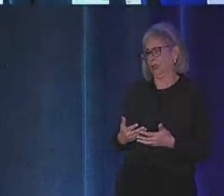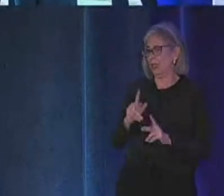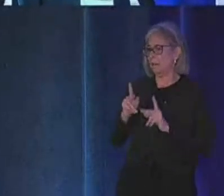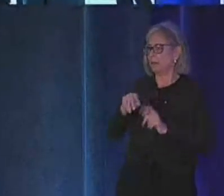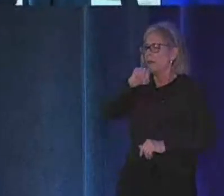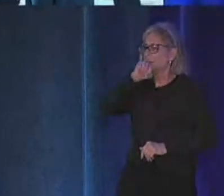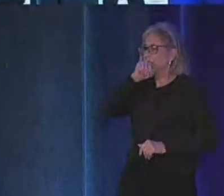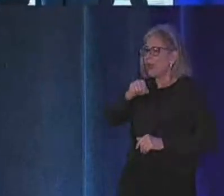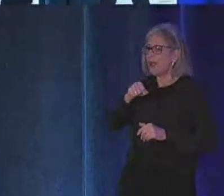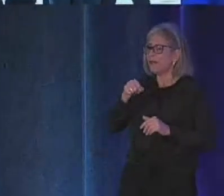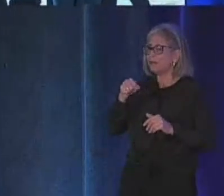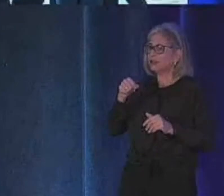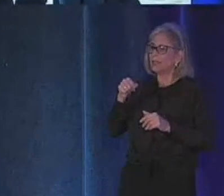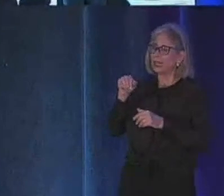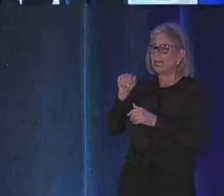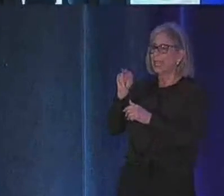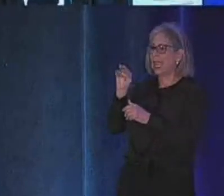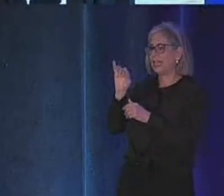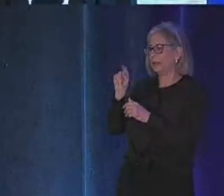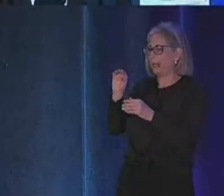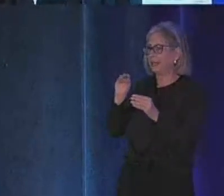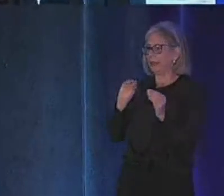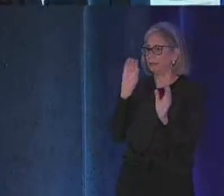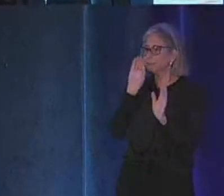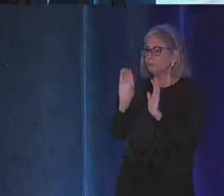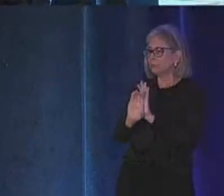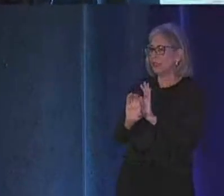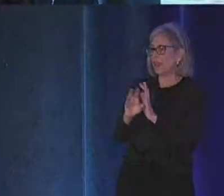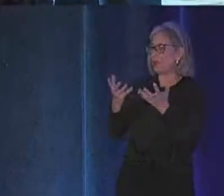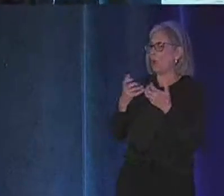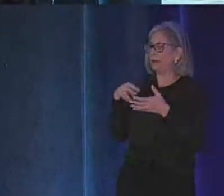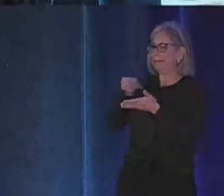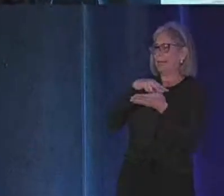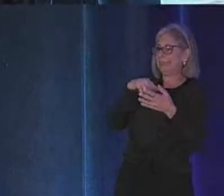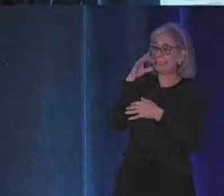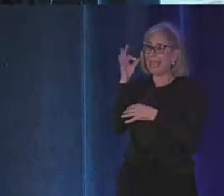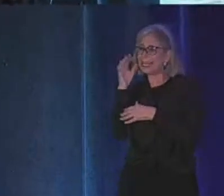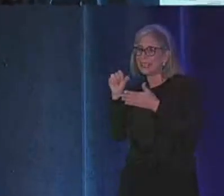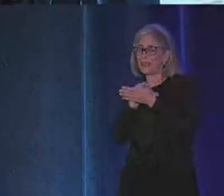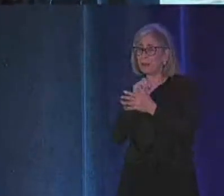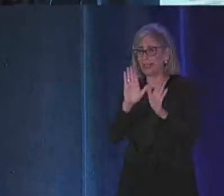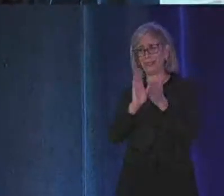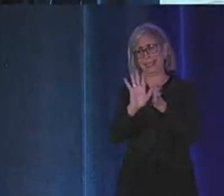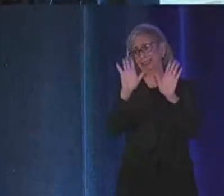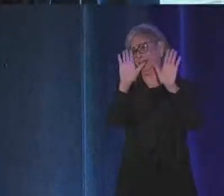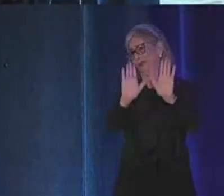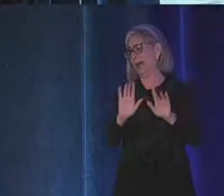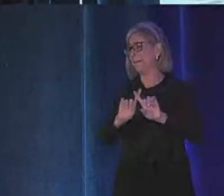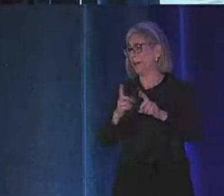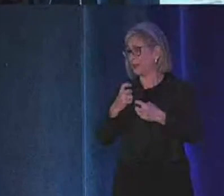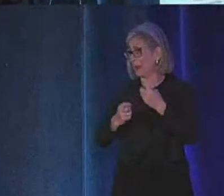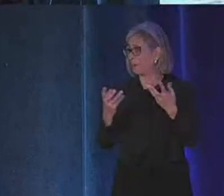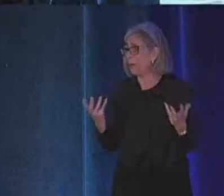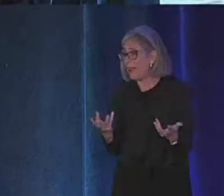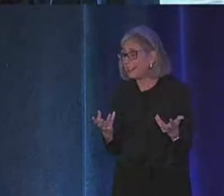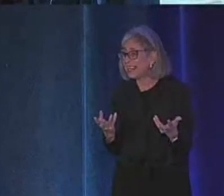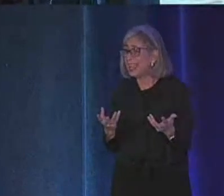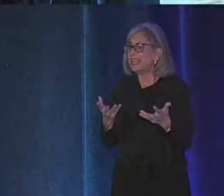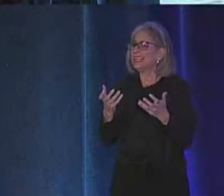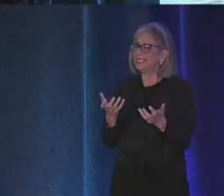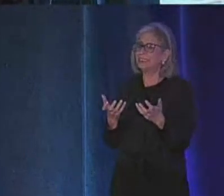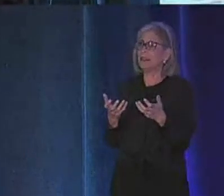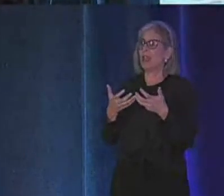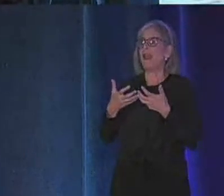love animating the GIF because they want dancing cats on their page. Hey, that's all good. But the problem is, like I said, it is a